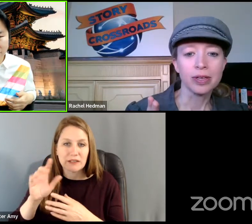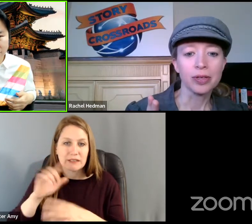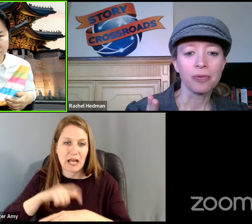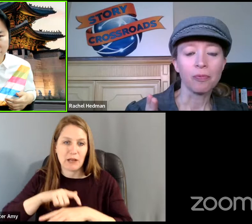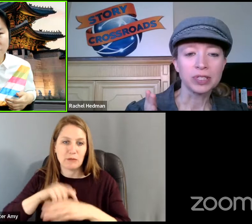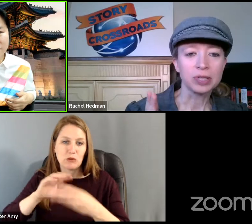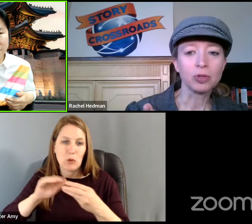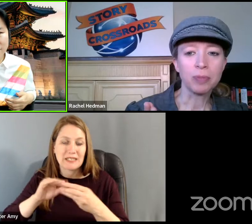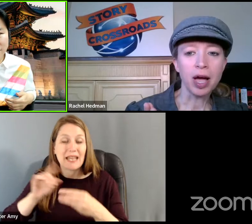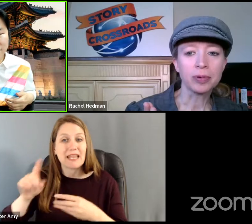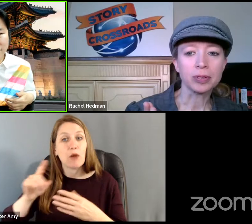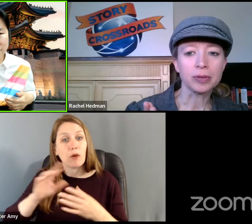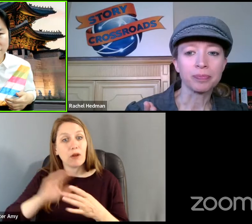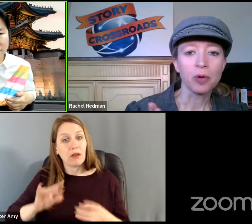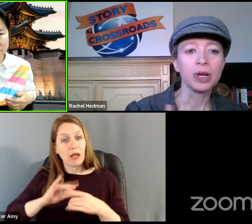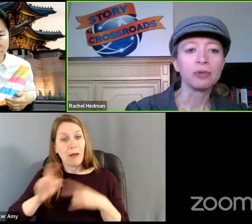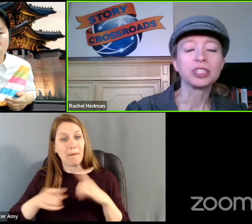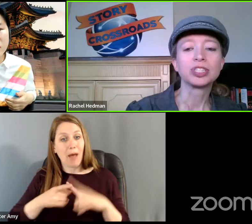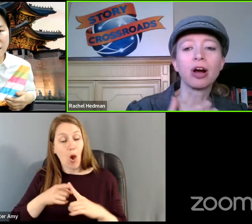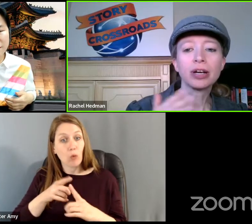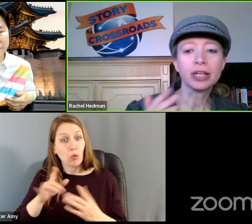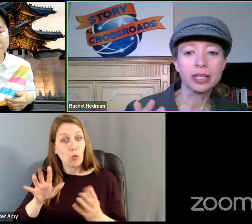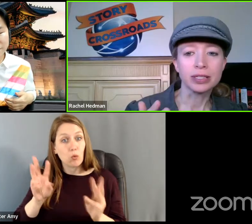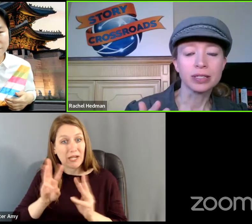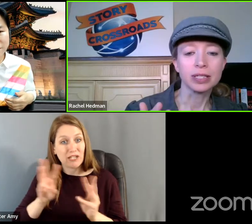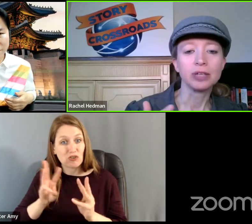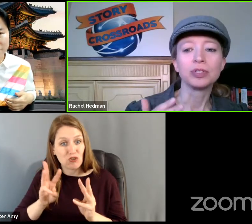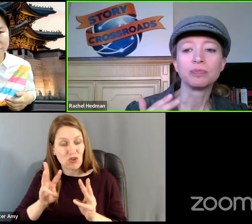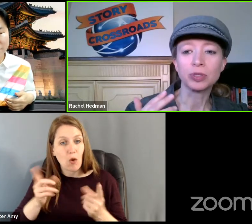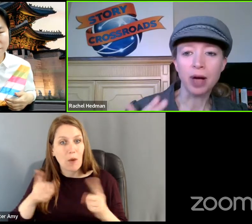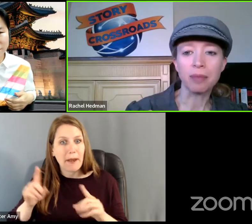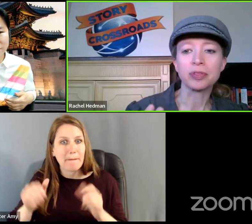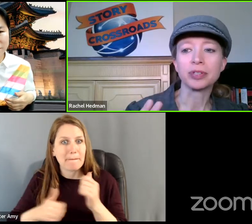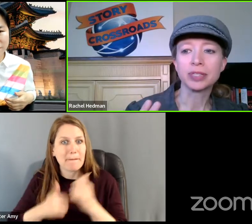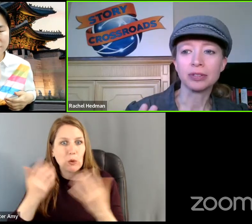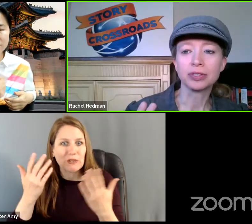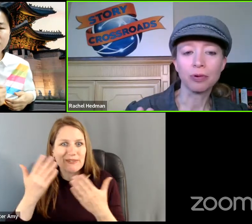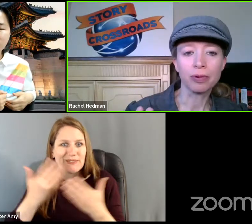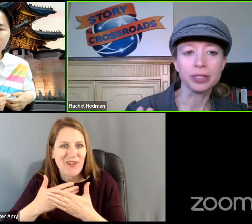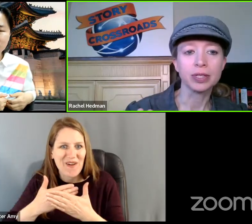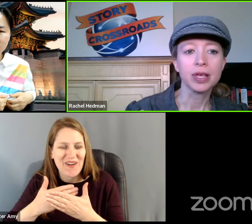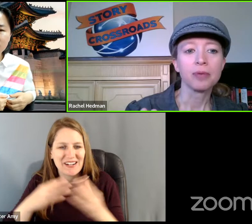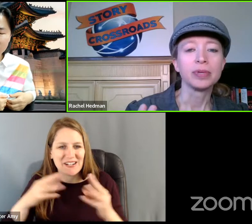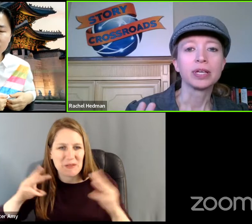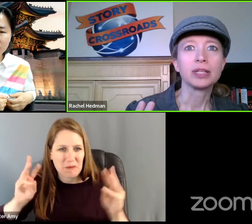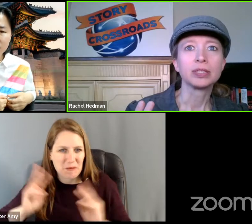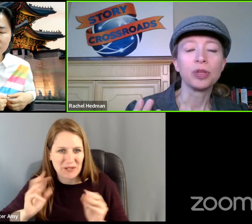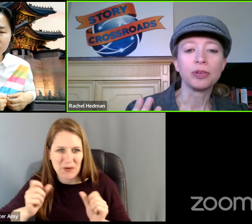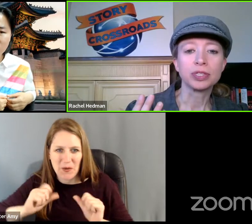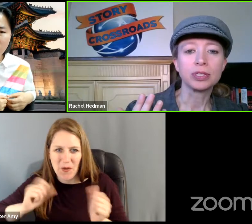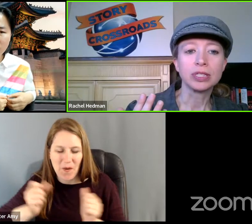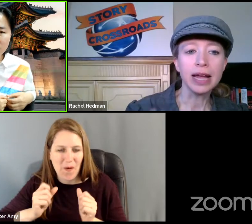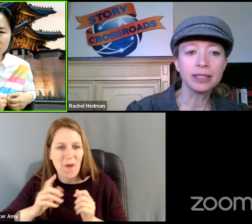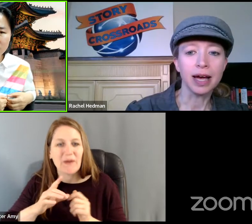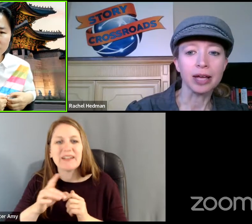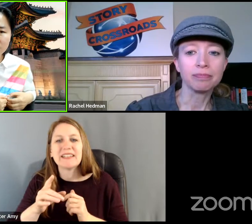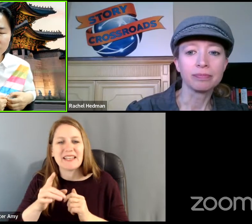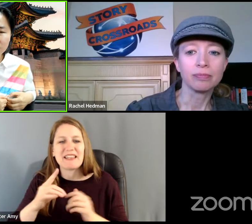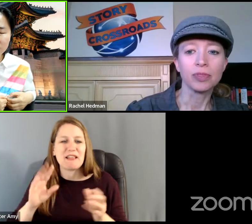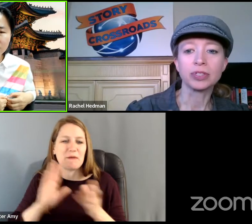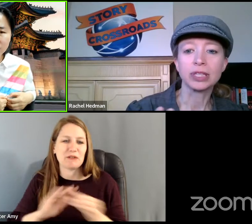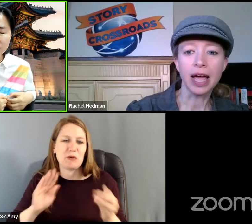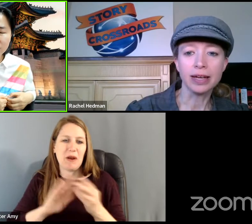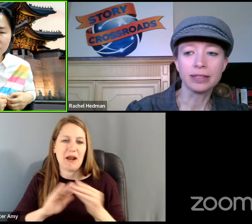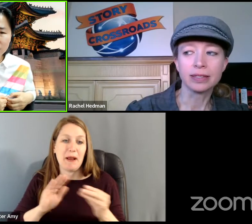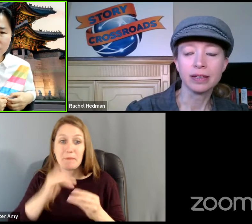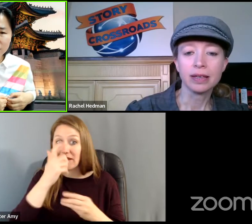winter was the most popular. When it was darkest, it was most popular to tell stories, because when there's daytime,